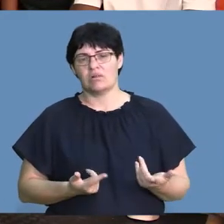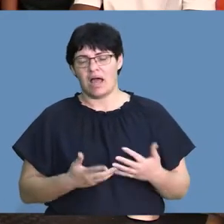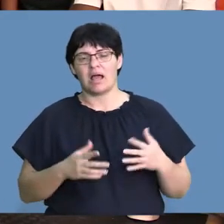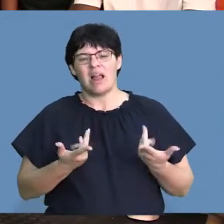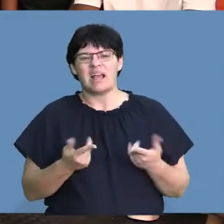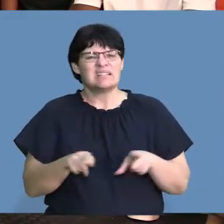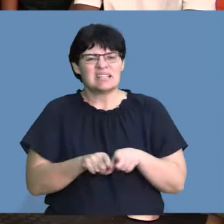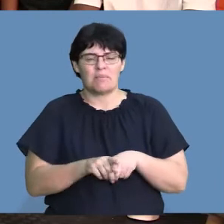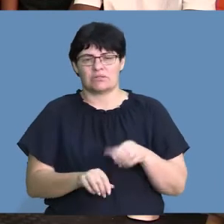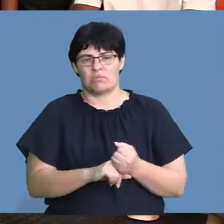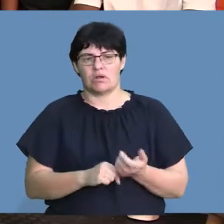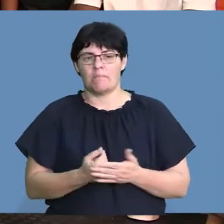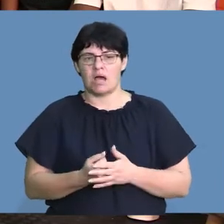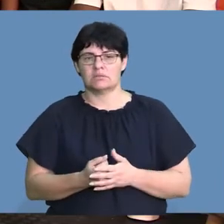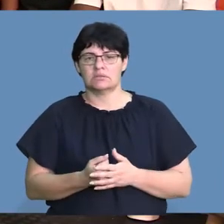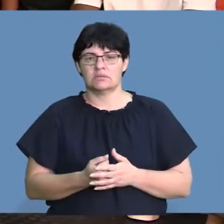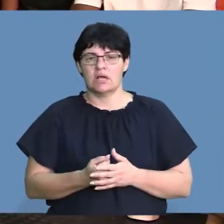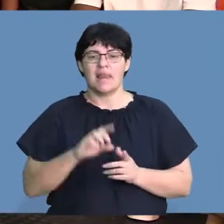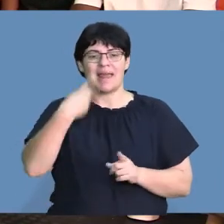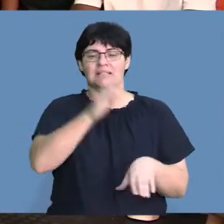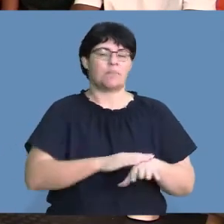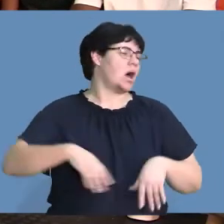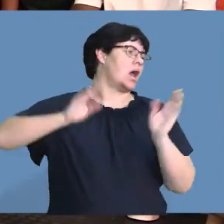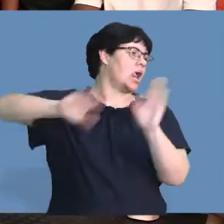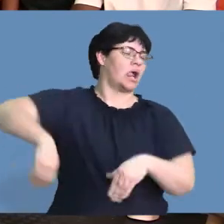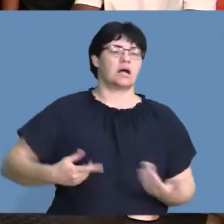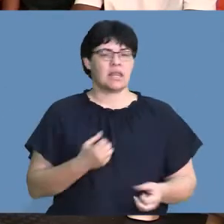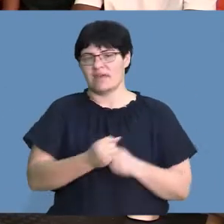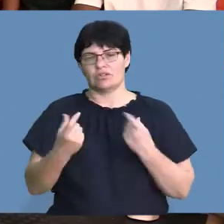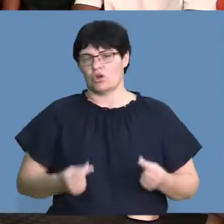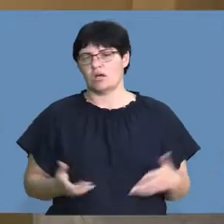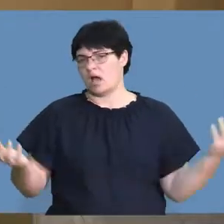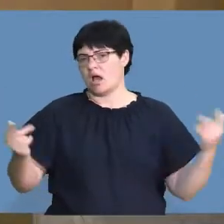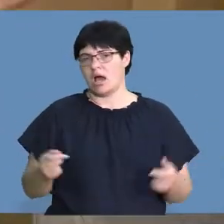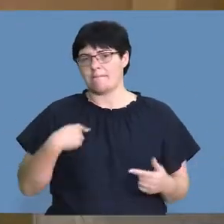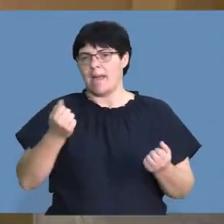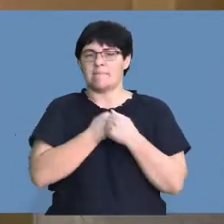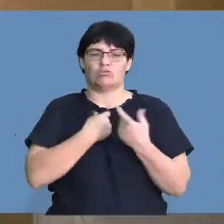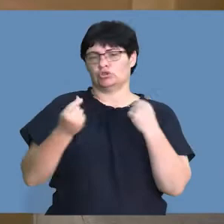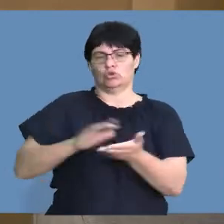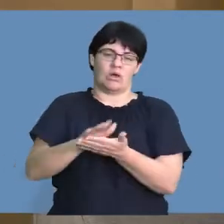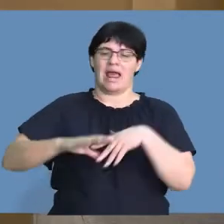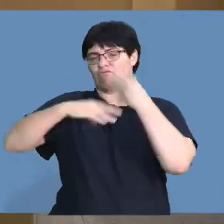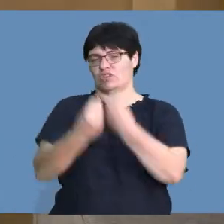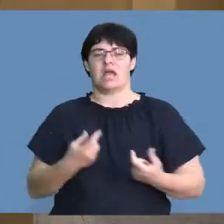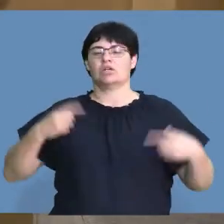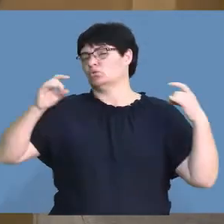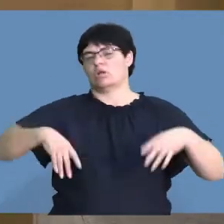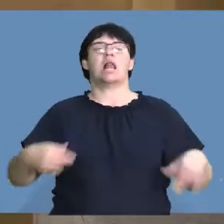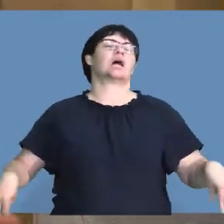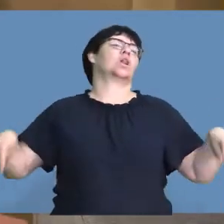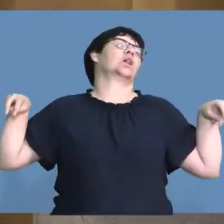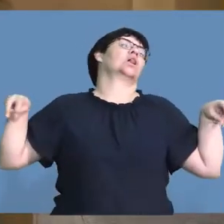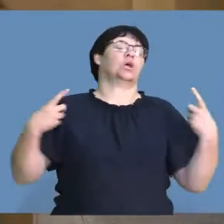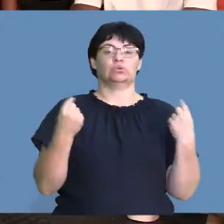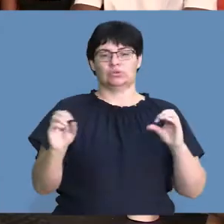also a form of support. But don't take advantage. Never. Don't take advantage of it and say, okay, well, my parents doing all the dishes, so I'll